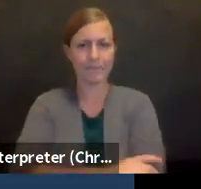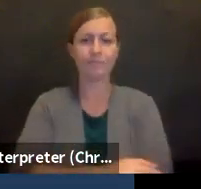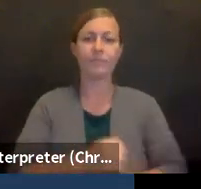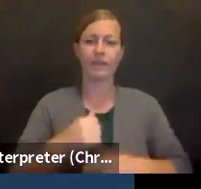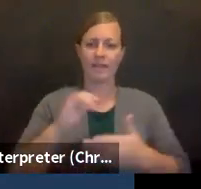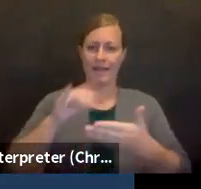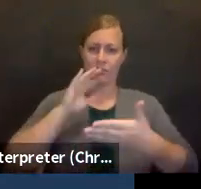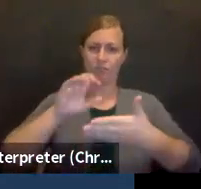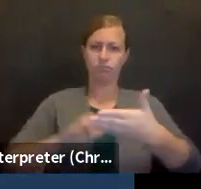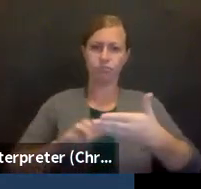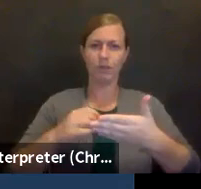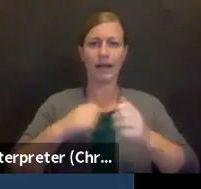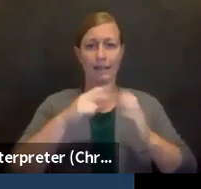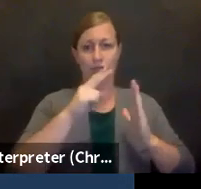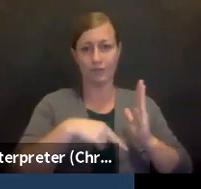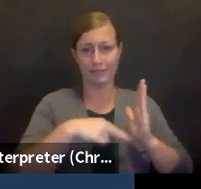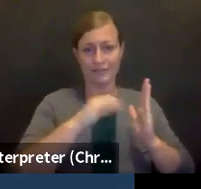now.